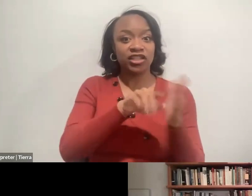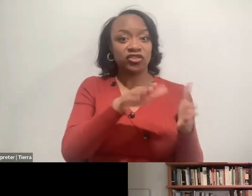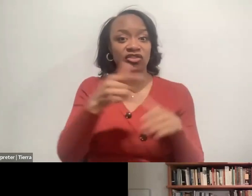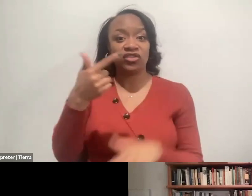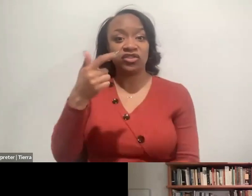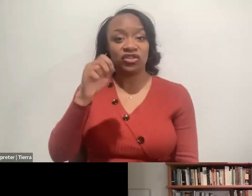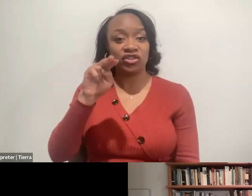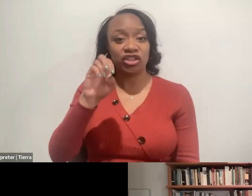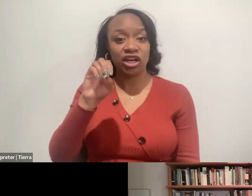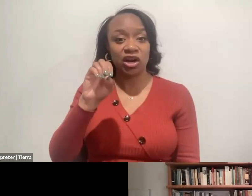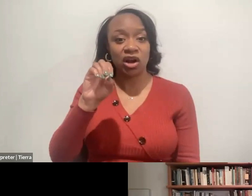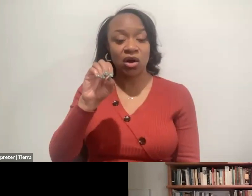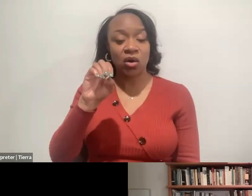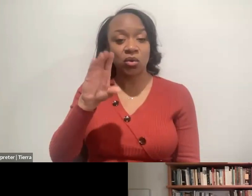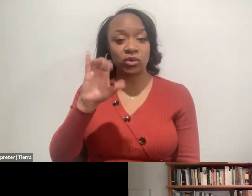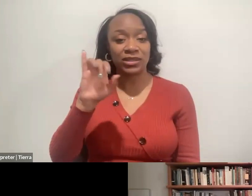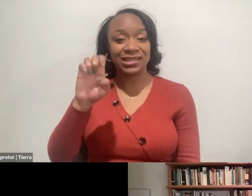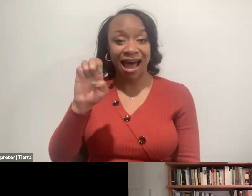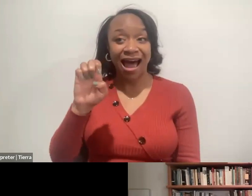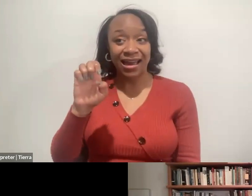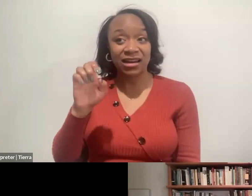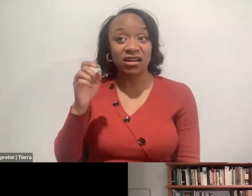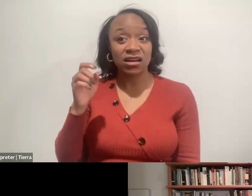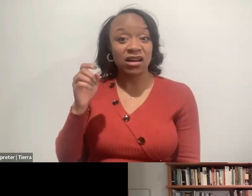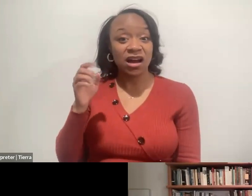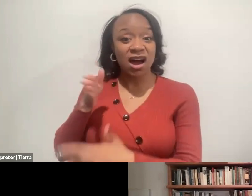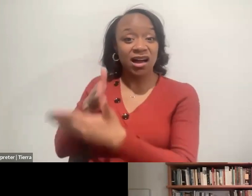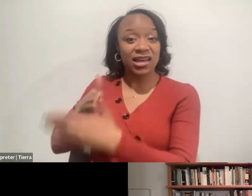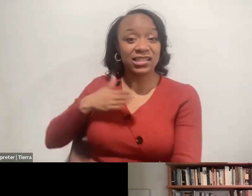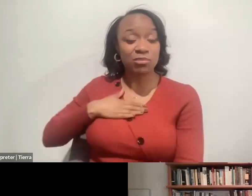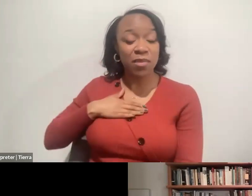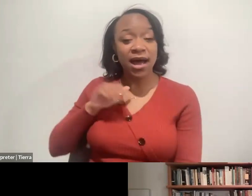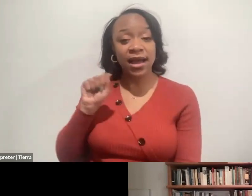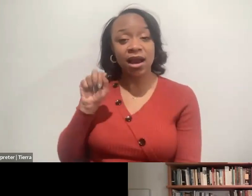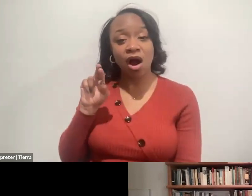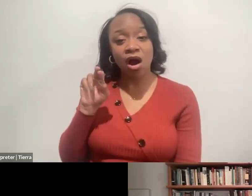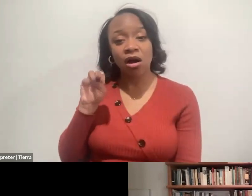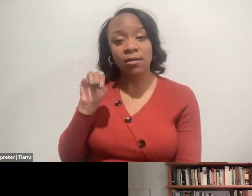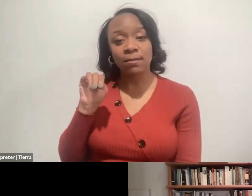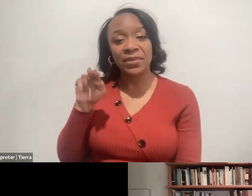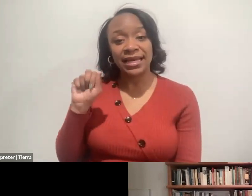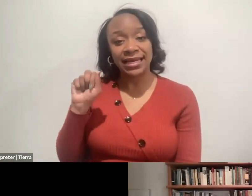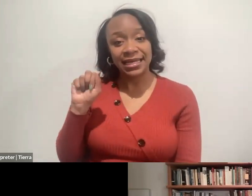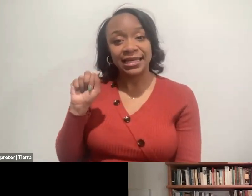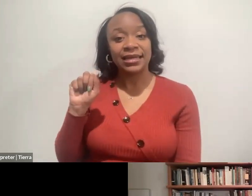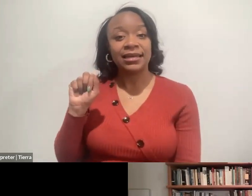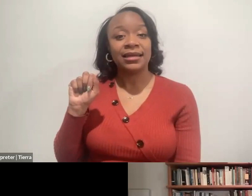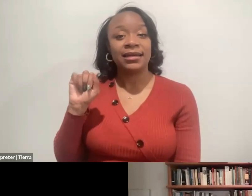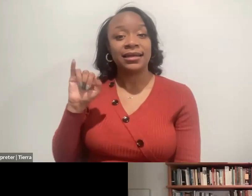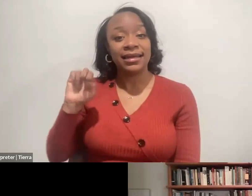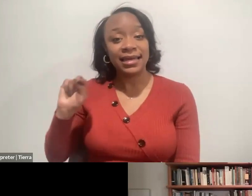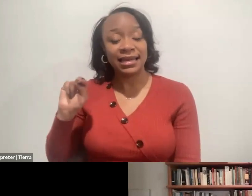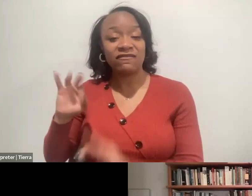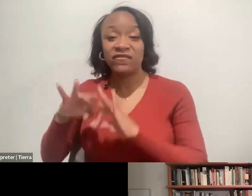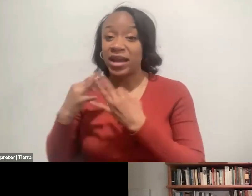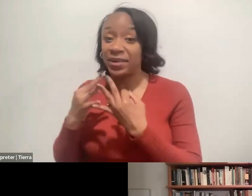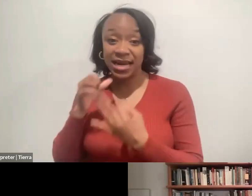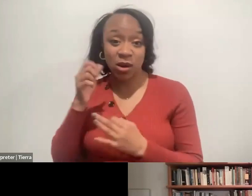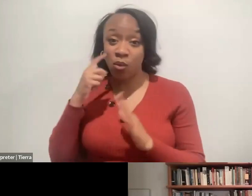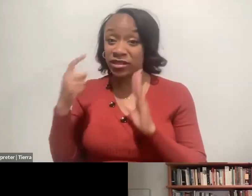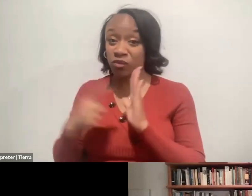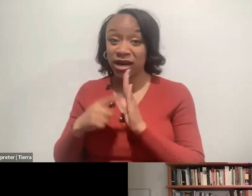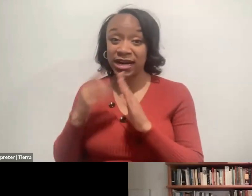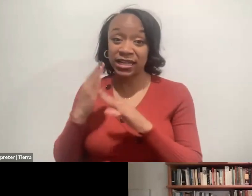against my Armenian family. And it wasn't recognized for over 100 years until